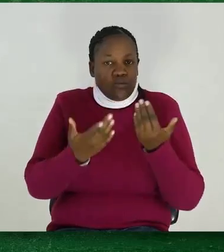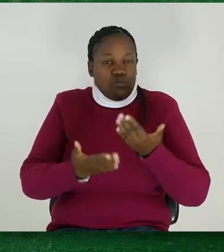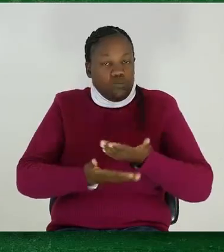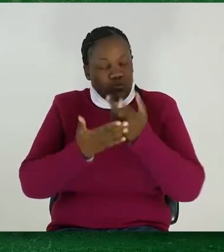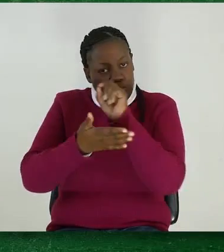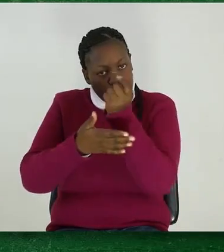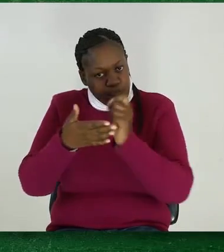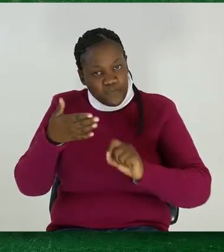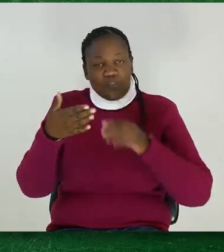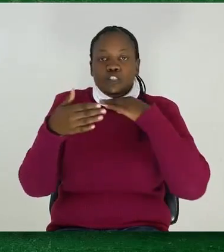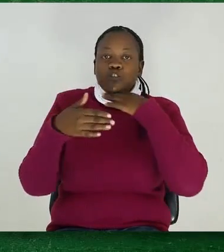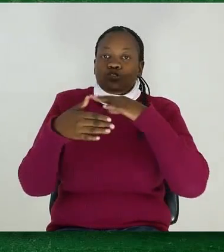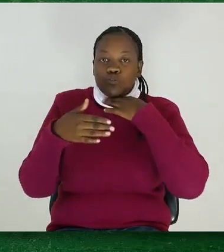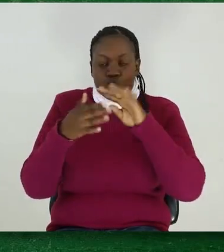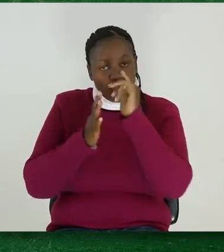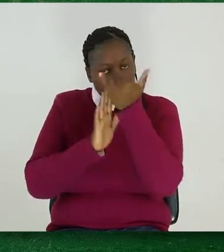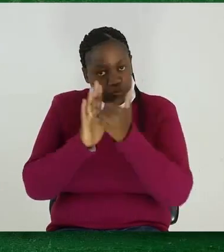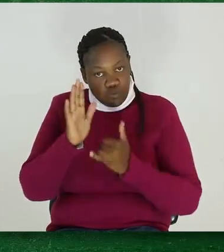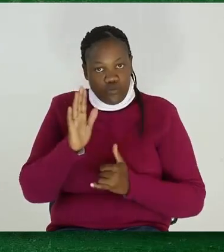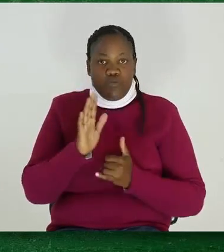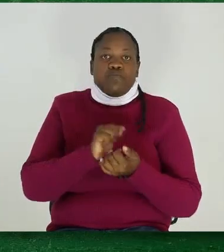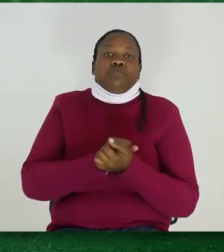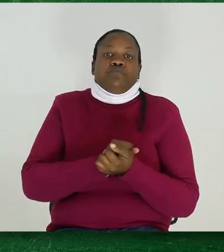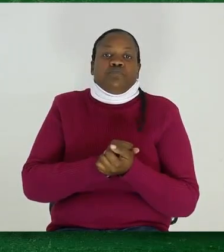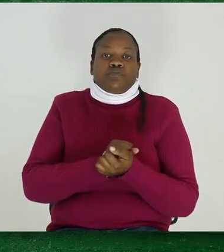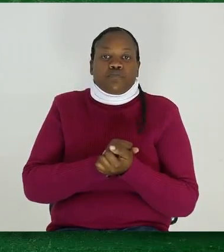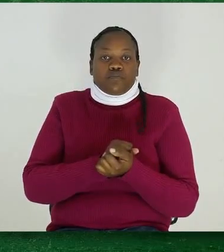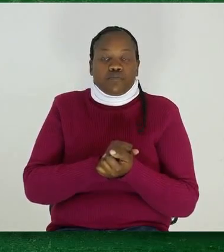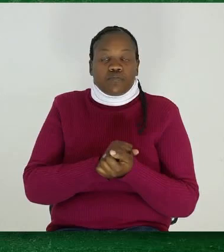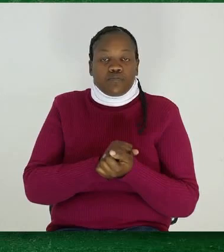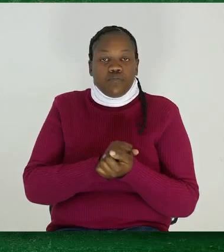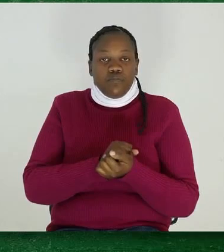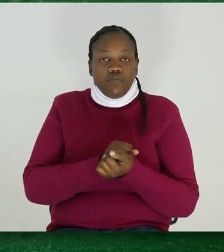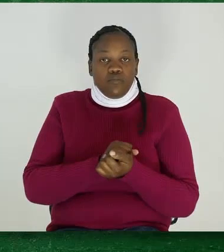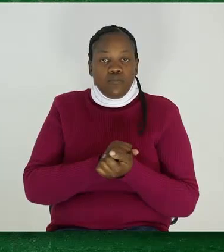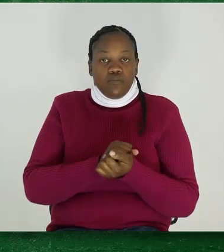stories or text. We call these literary devices.